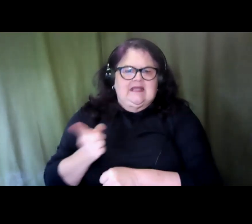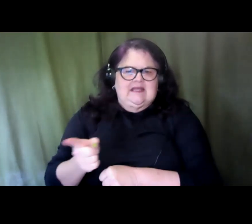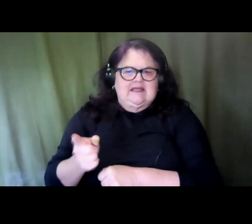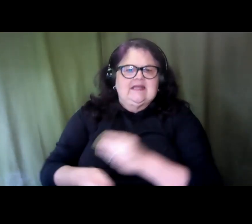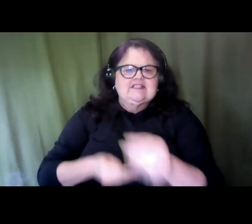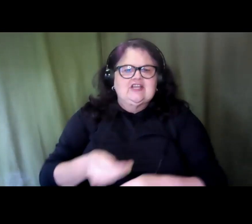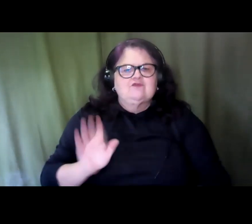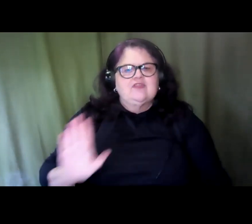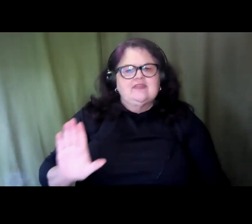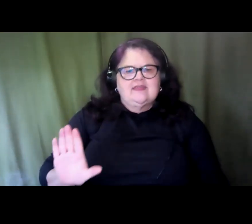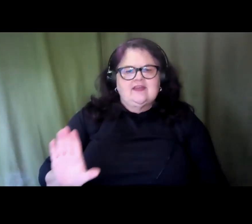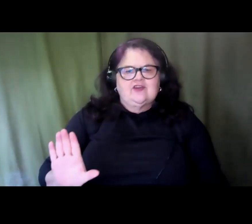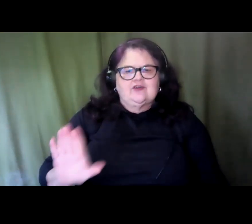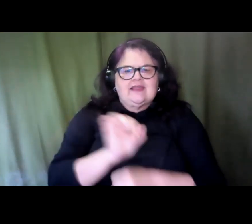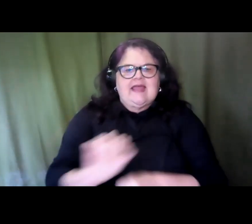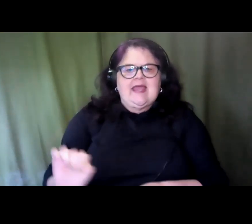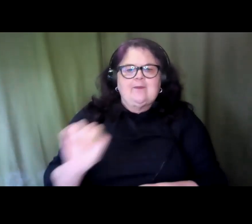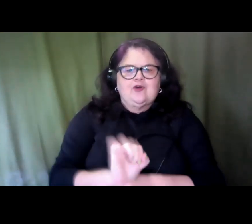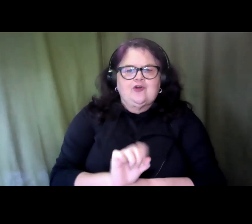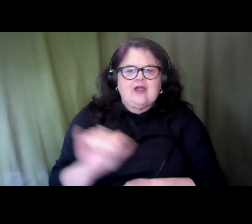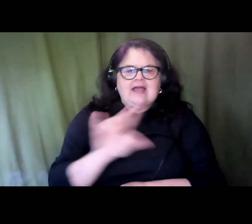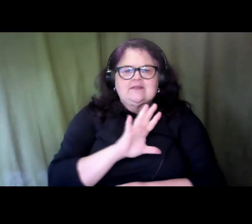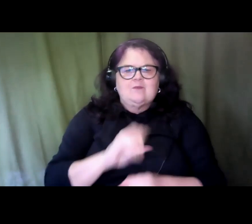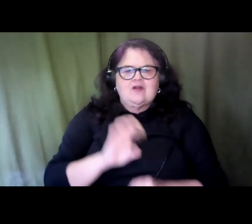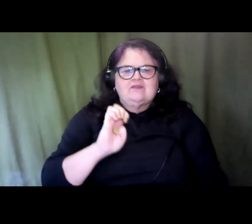for their labor as a part of the ecosystem.